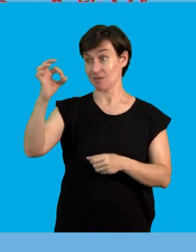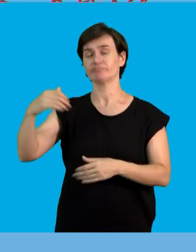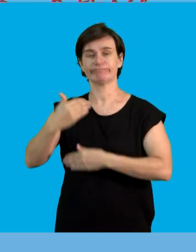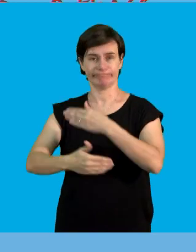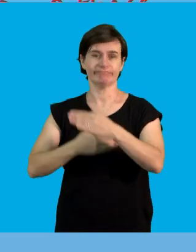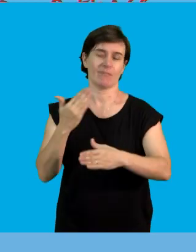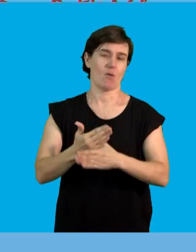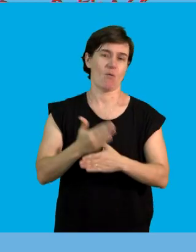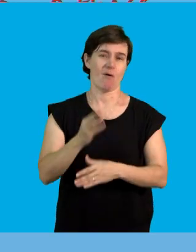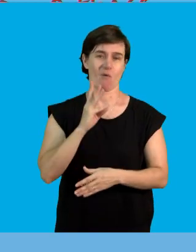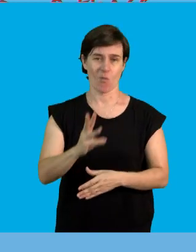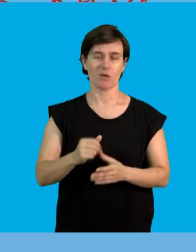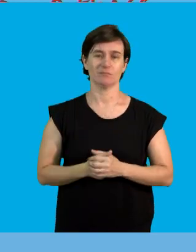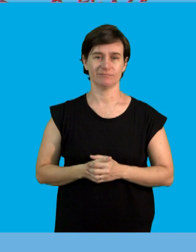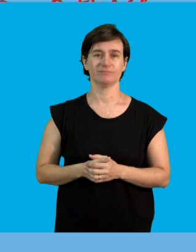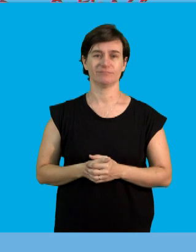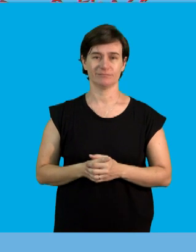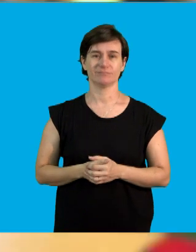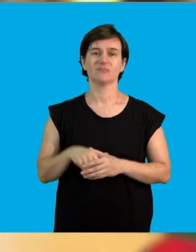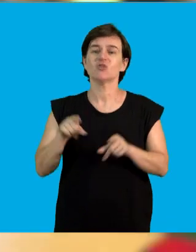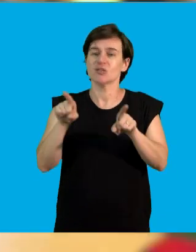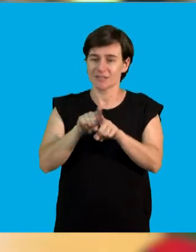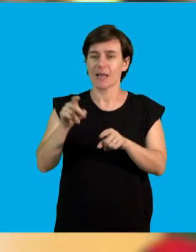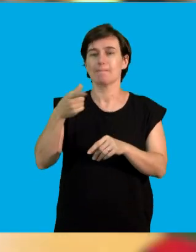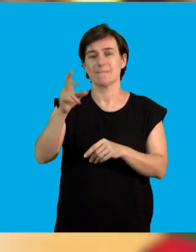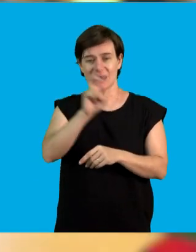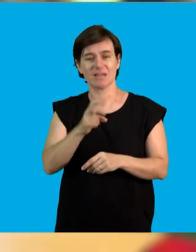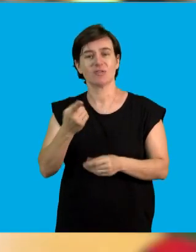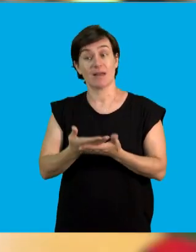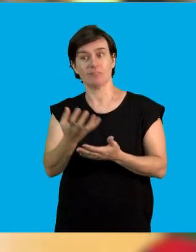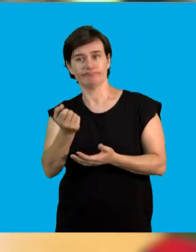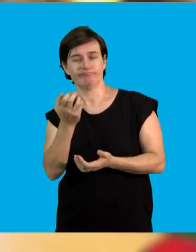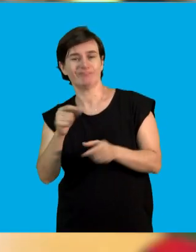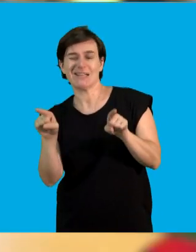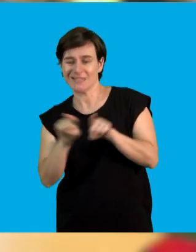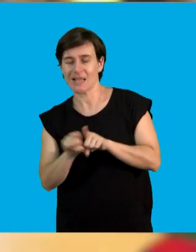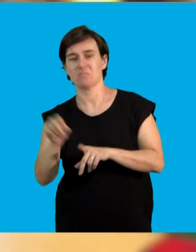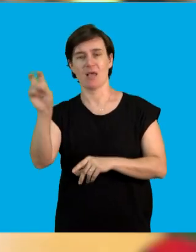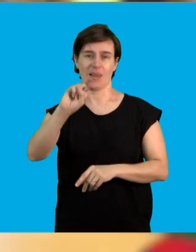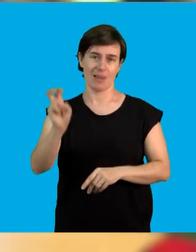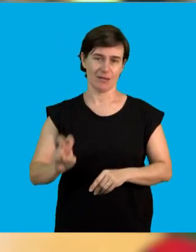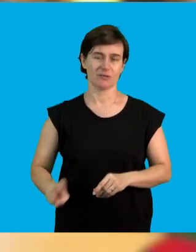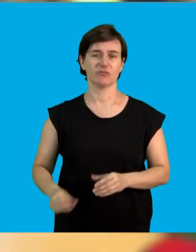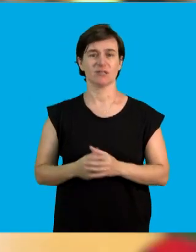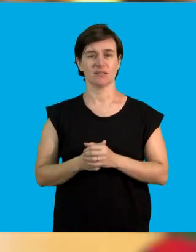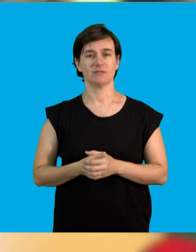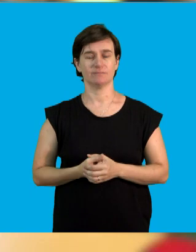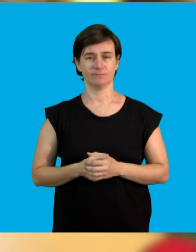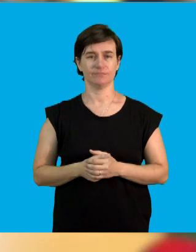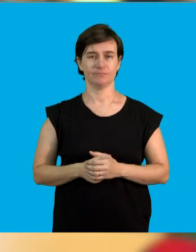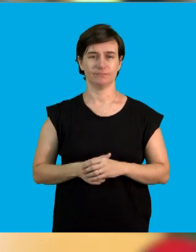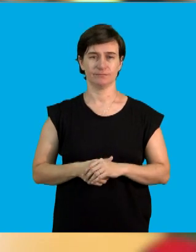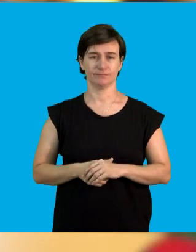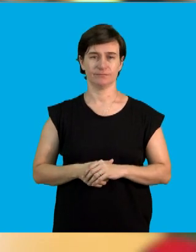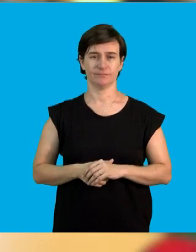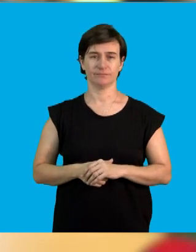So if you're connecting your cells in parallel, they each are going to work together to supply the same amount of energy as if none of the cells